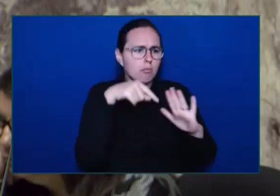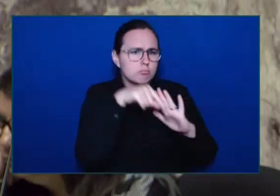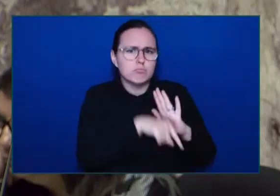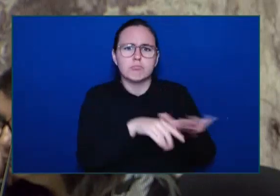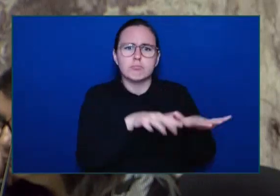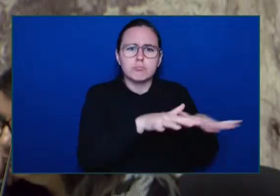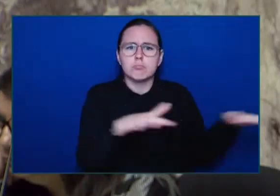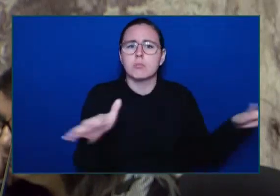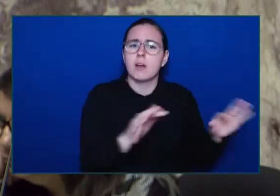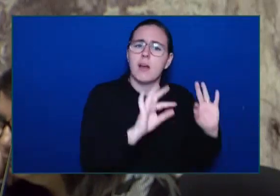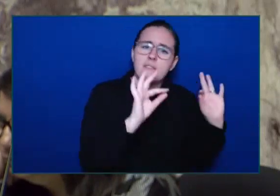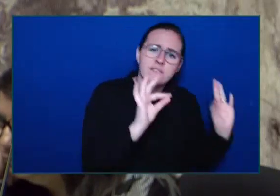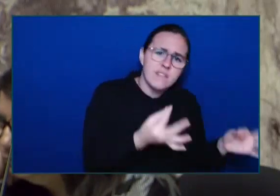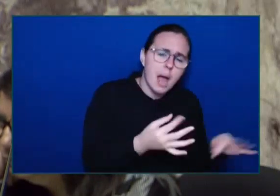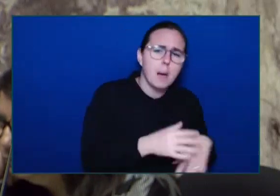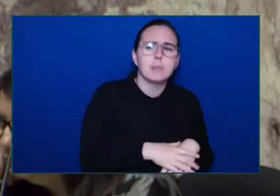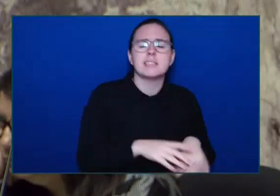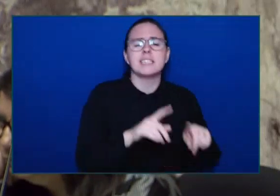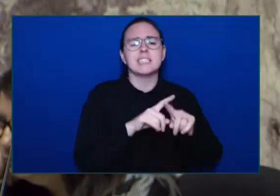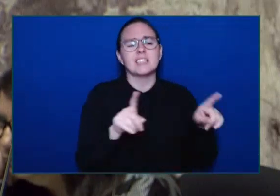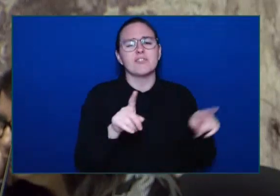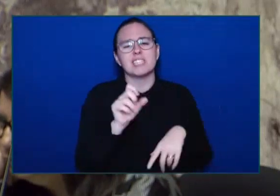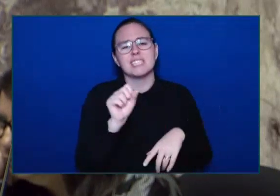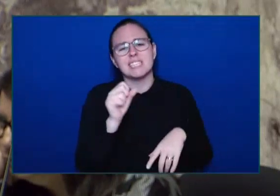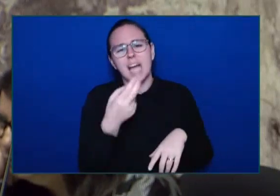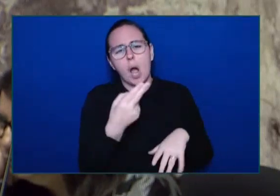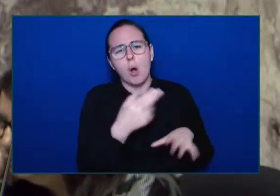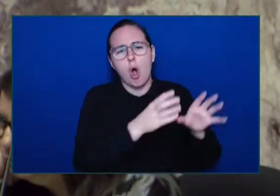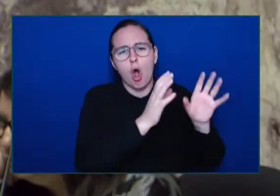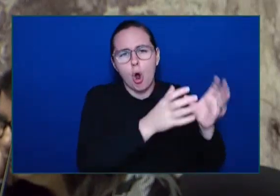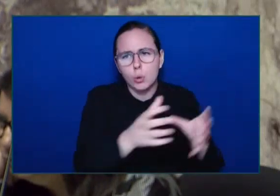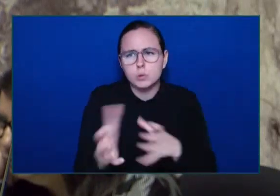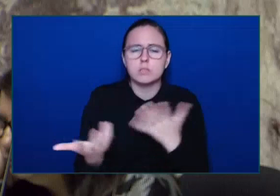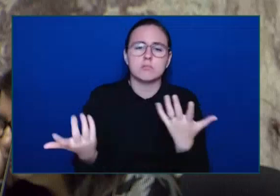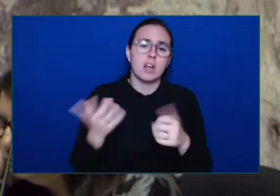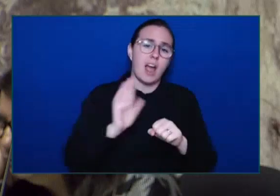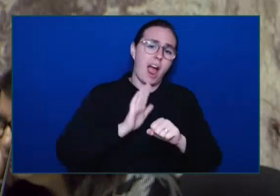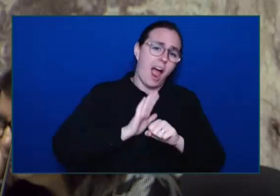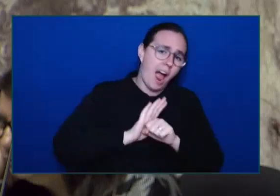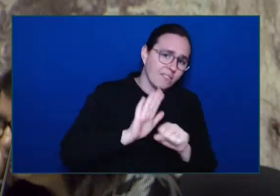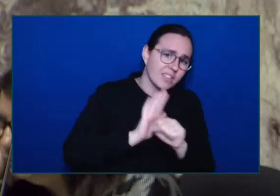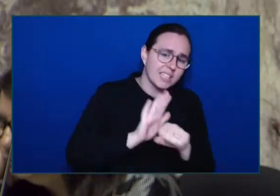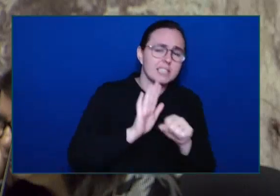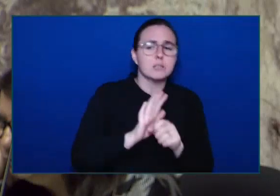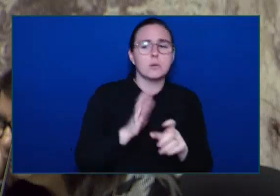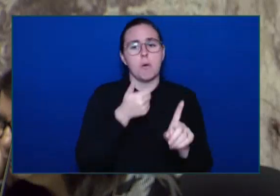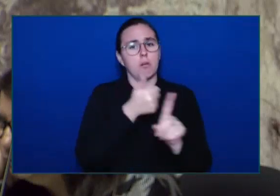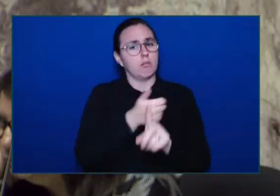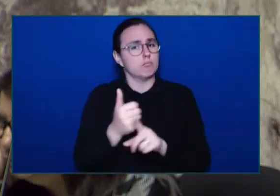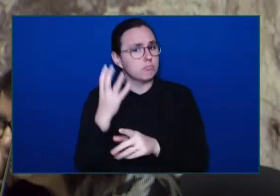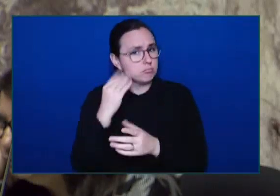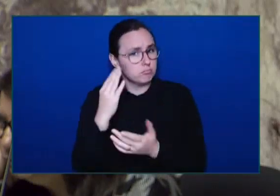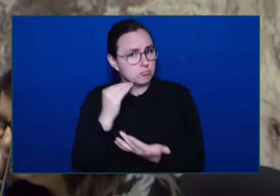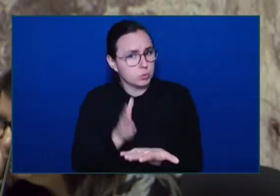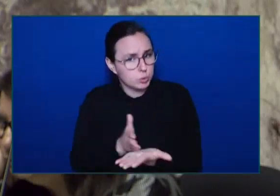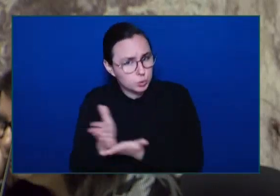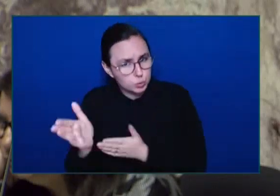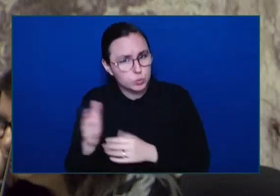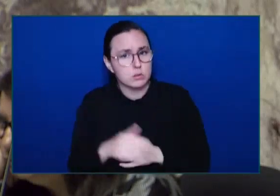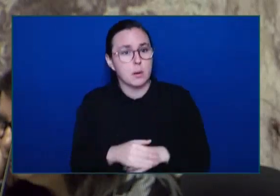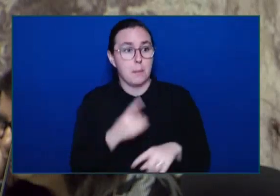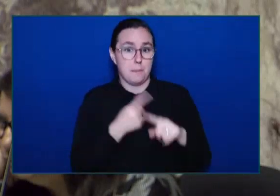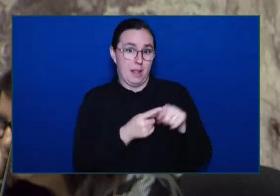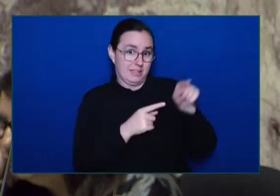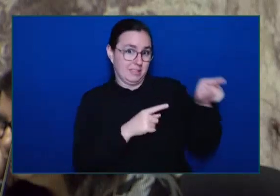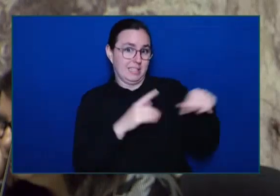lived experience. We also will be engaging with Indigenous rights and title holders to meet the standards of the Declaration Act as well, Honourable